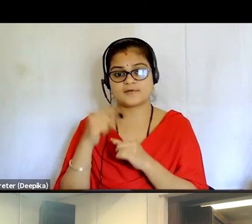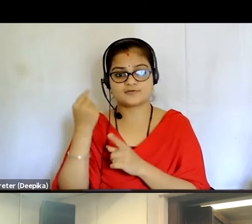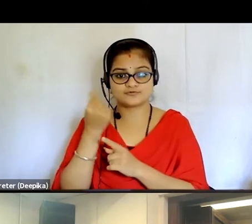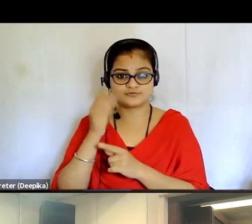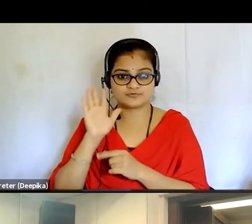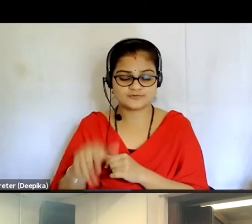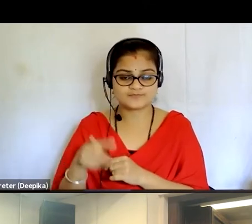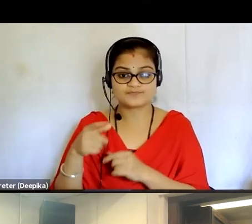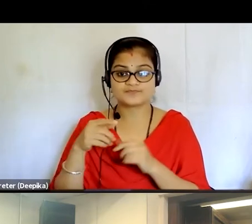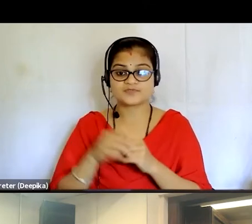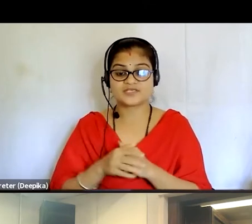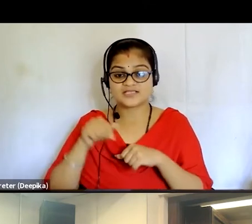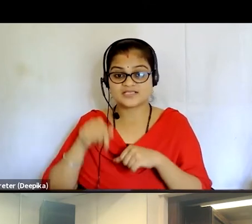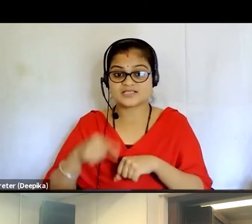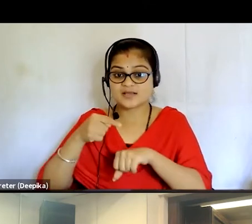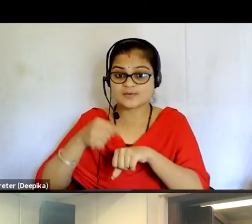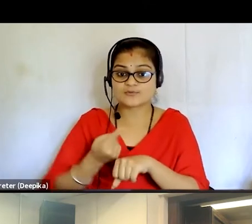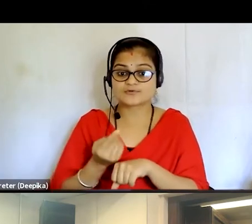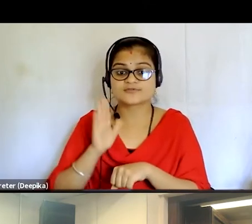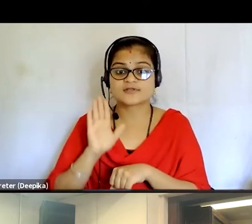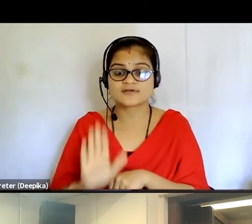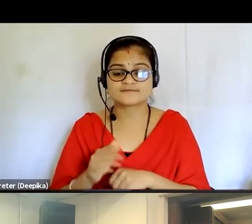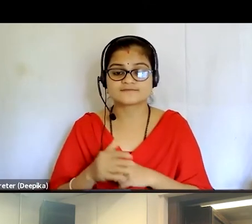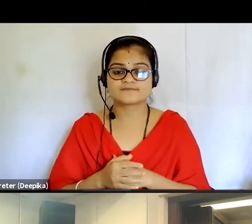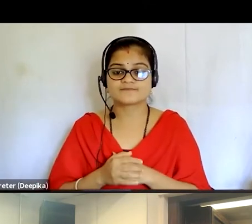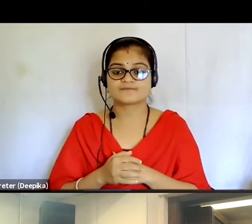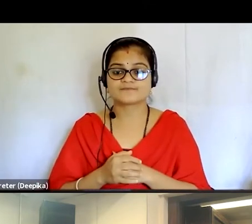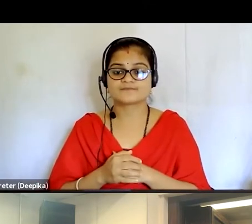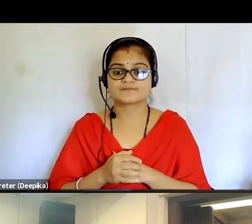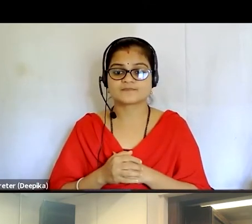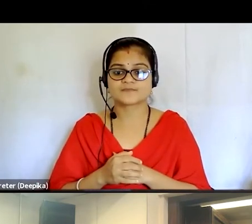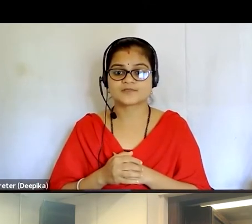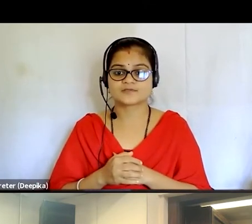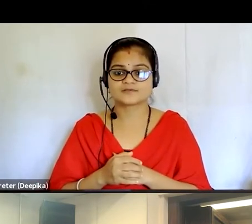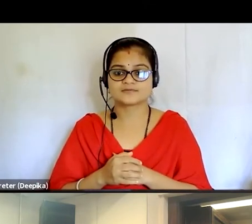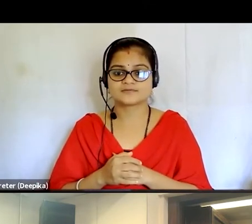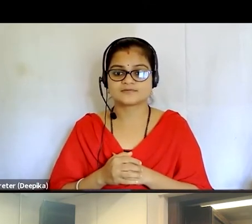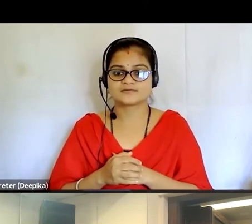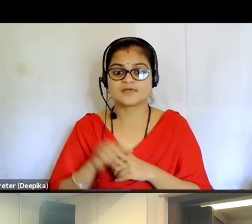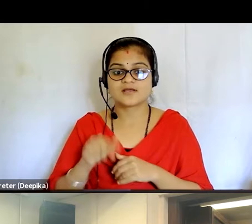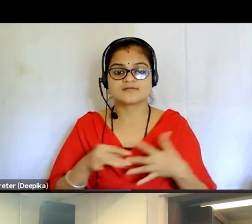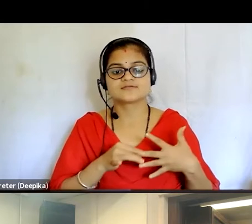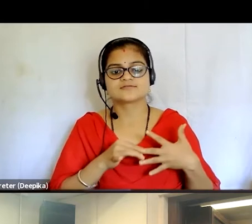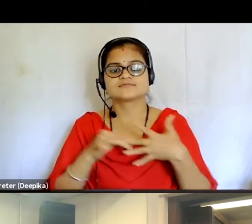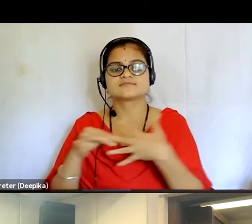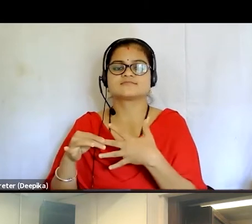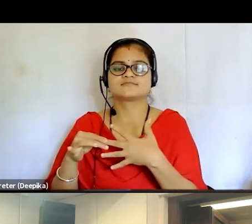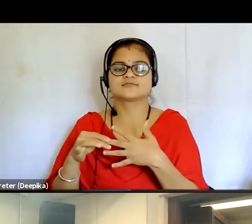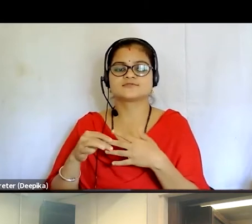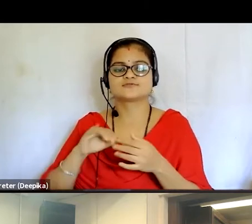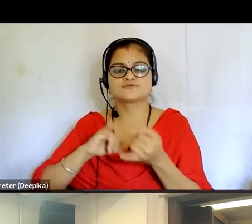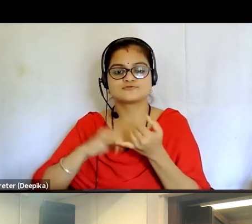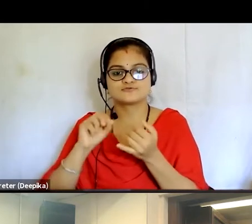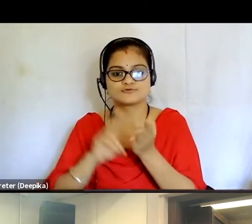for brands to have a consistent brand asset, which is a sonic identity,